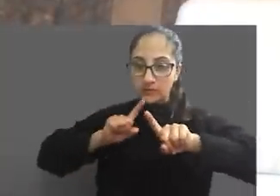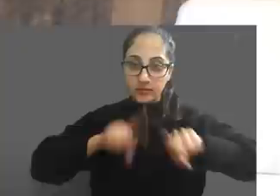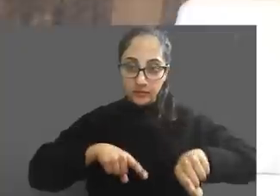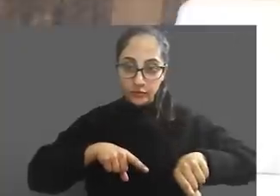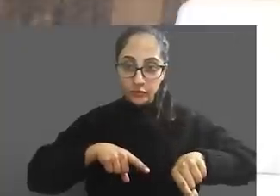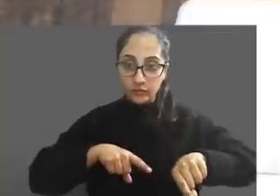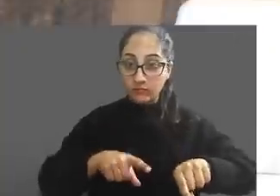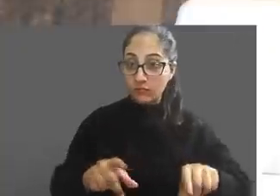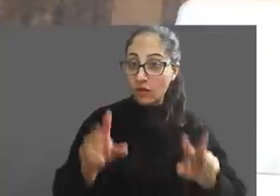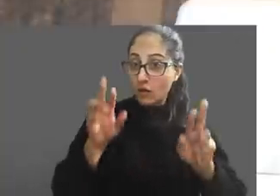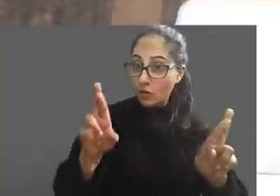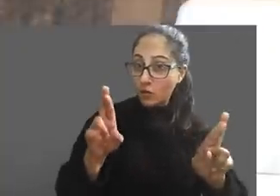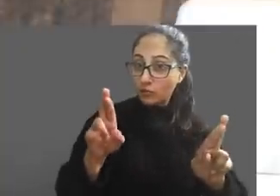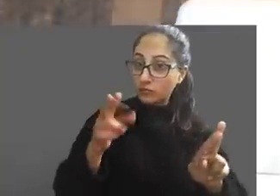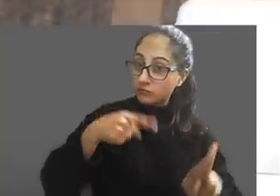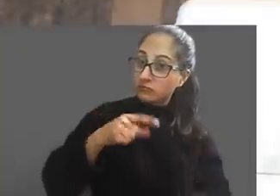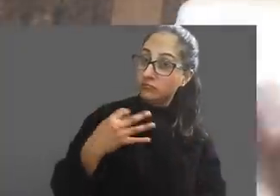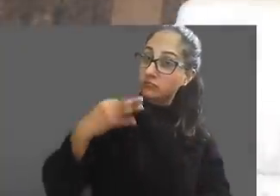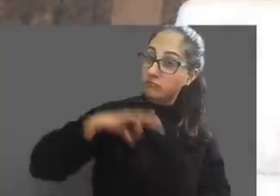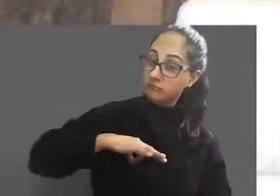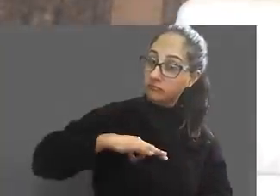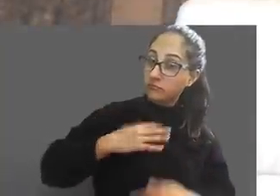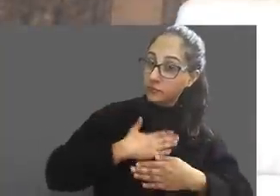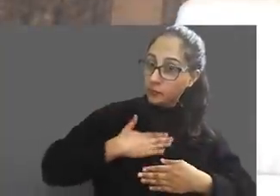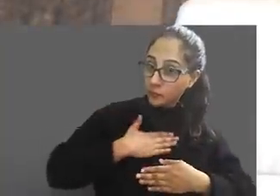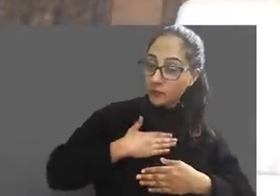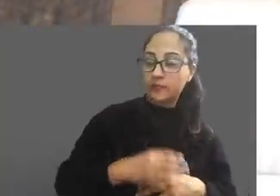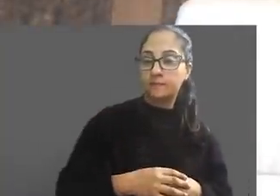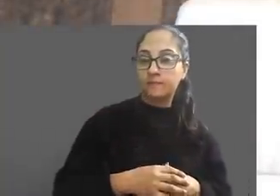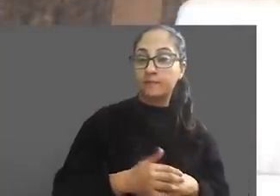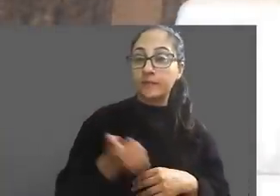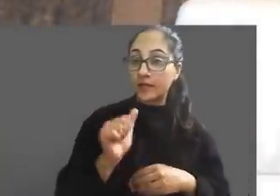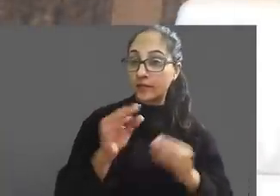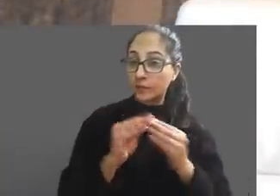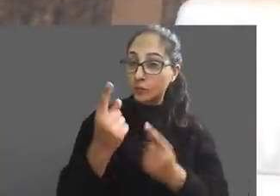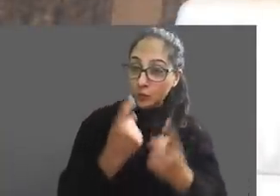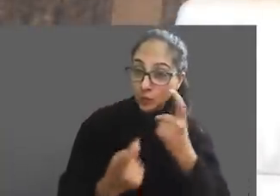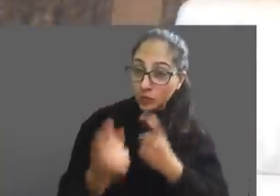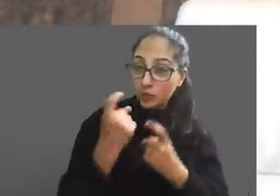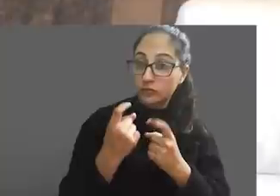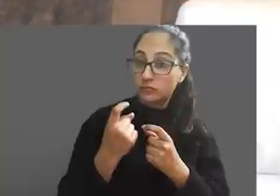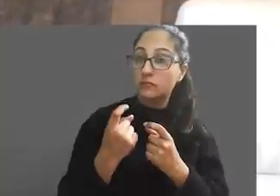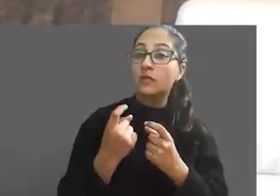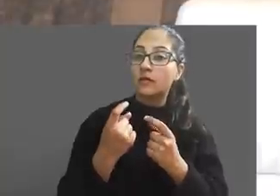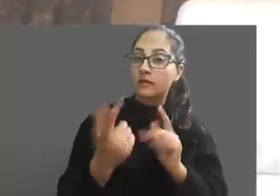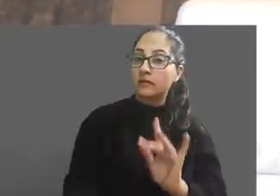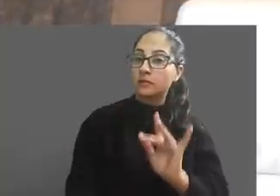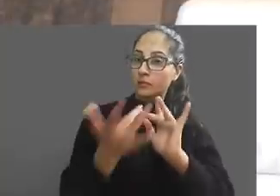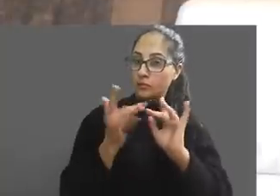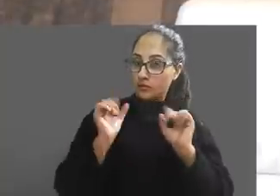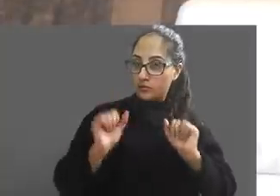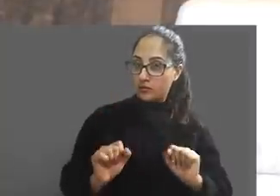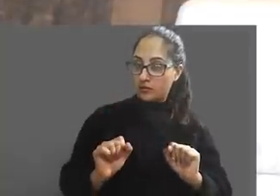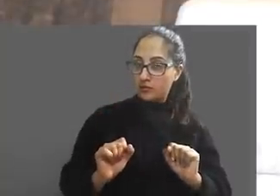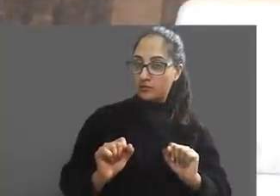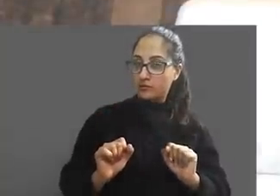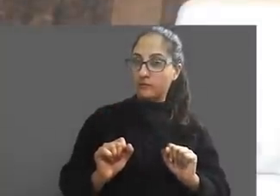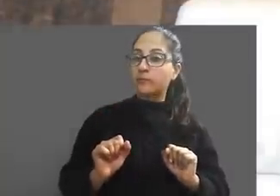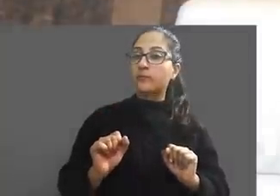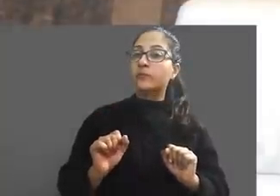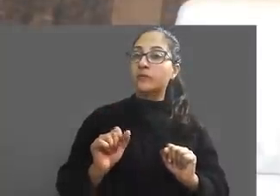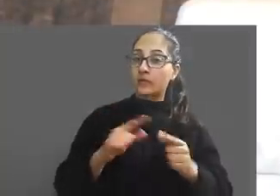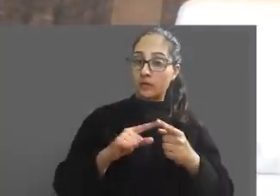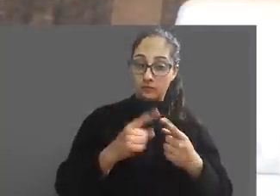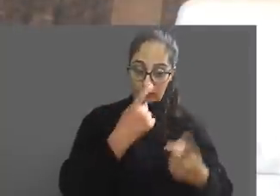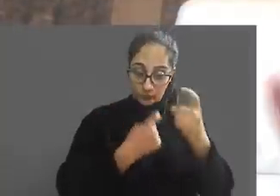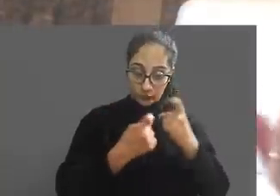of your questions on the vaccines. Now, if you have any more questions, feel free to reach out to us on the survey at the end of the show, and we will